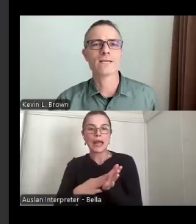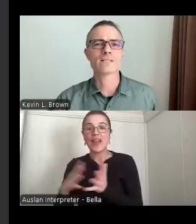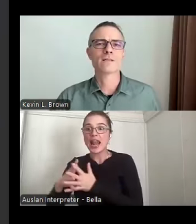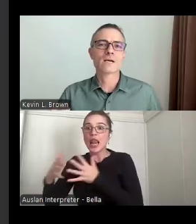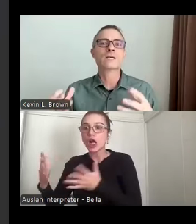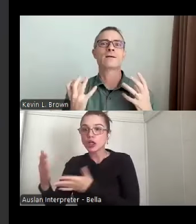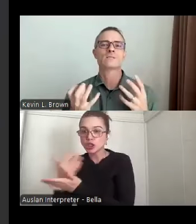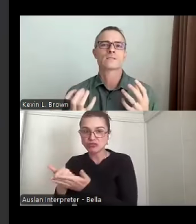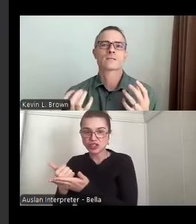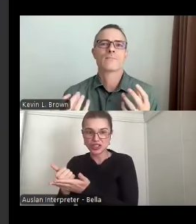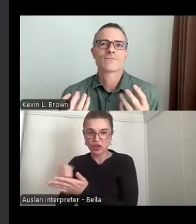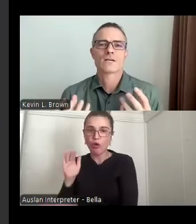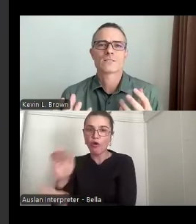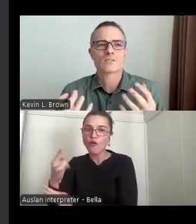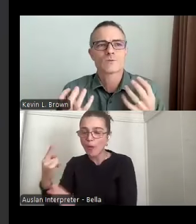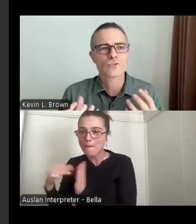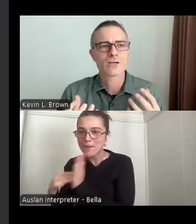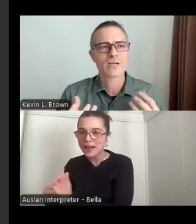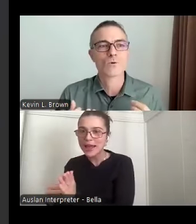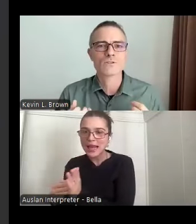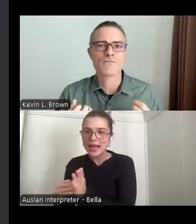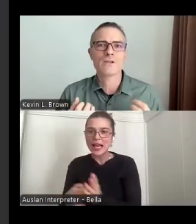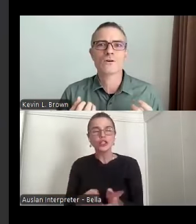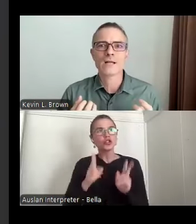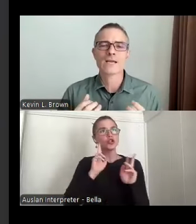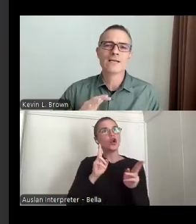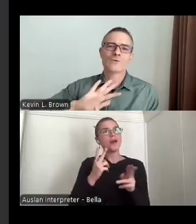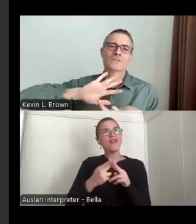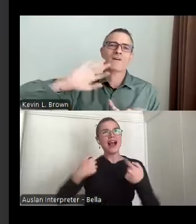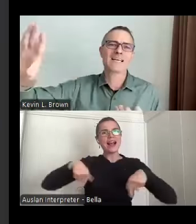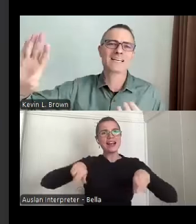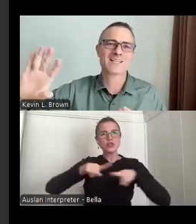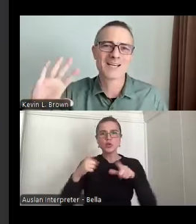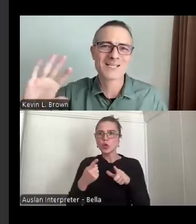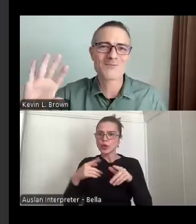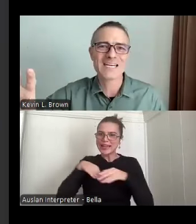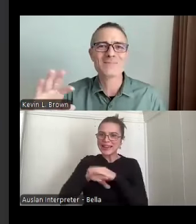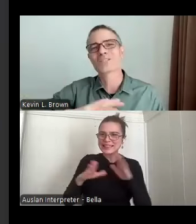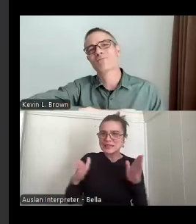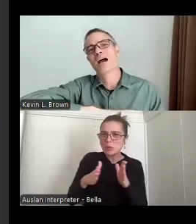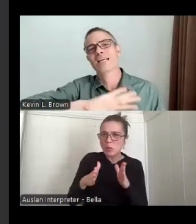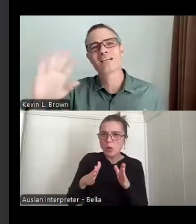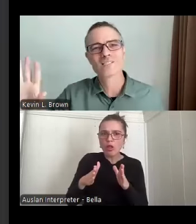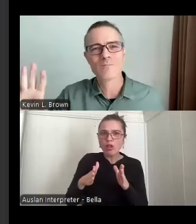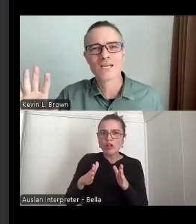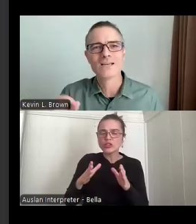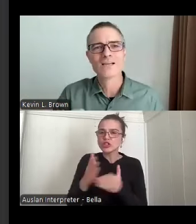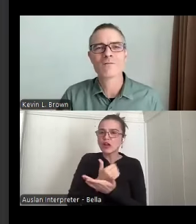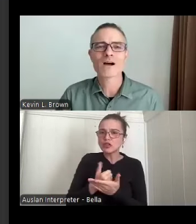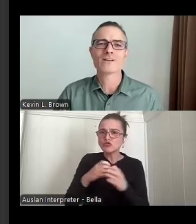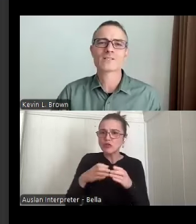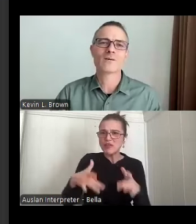look at this, and sometimes it's common for us in the small charity world to feel like we're just fighting against the behemoths. We're fighting against the